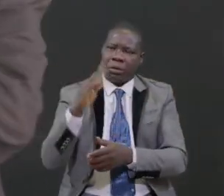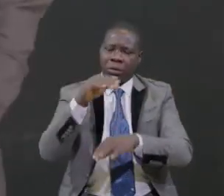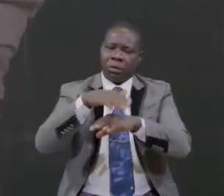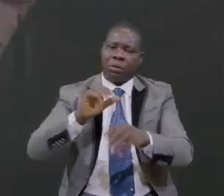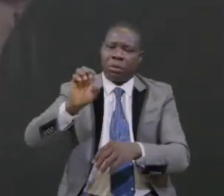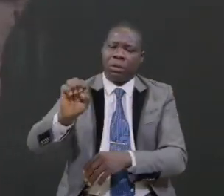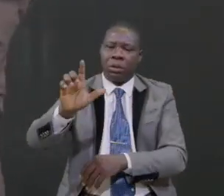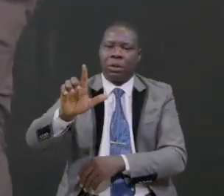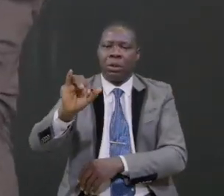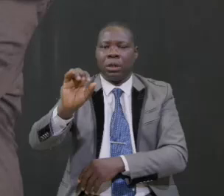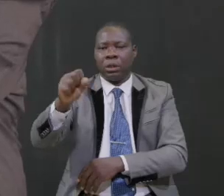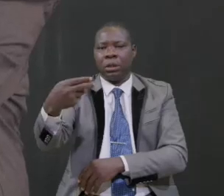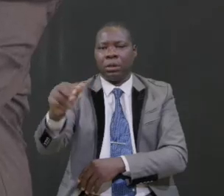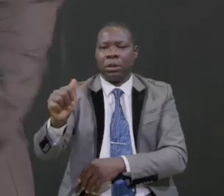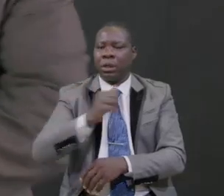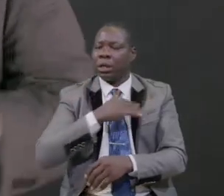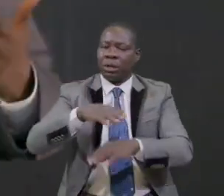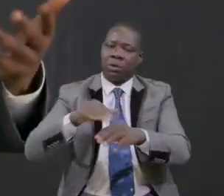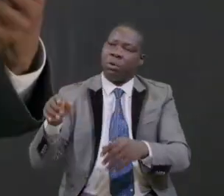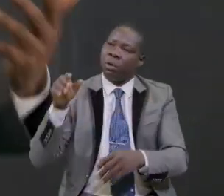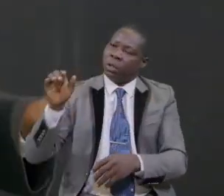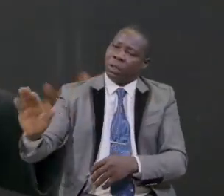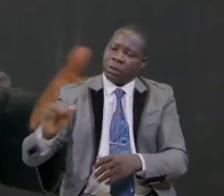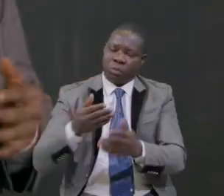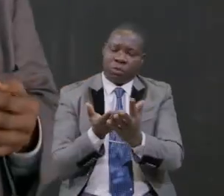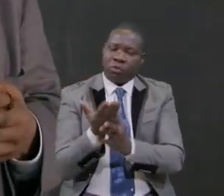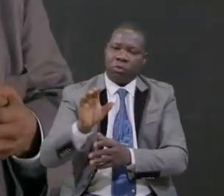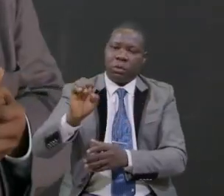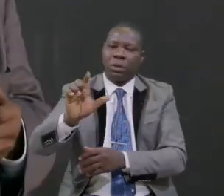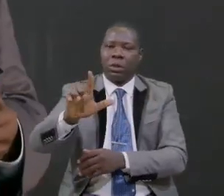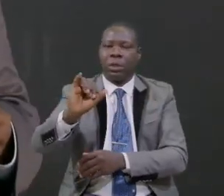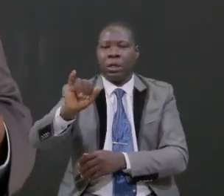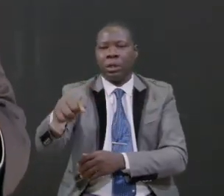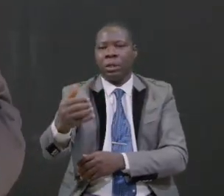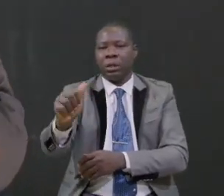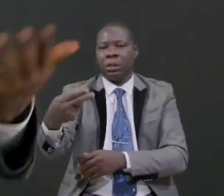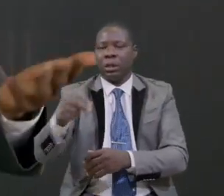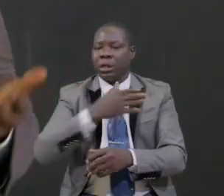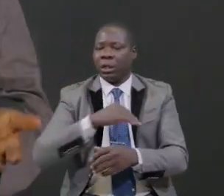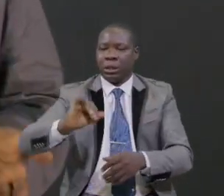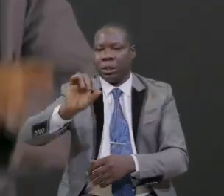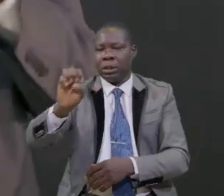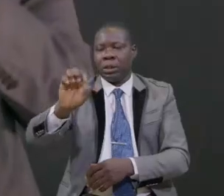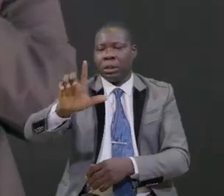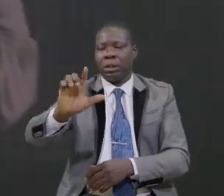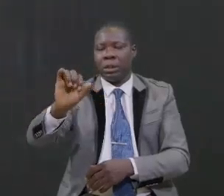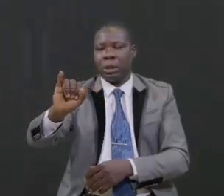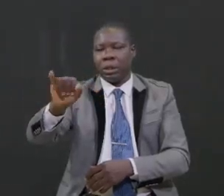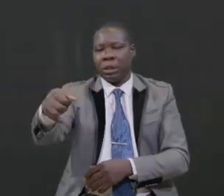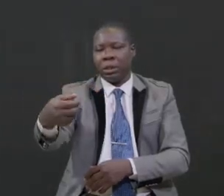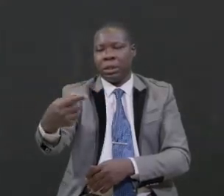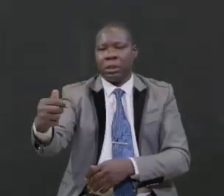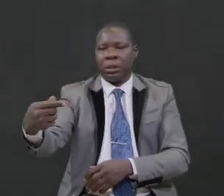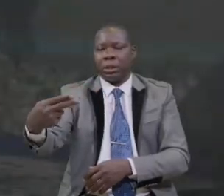him through Elijah. And Elijah carried the anointing. And now when he was